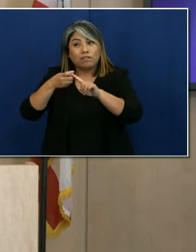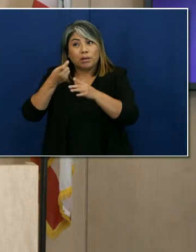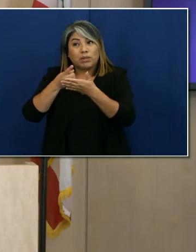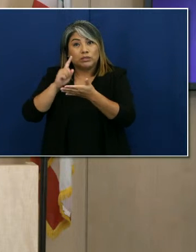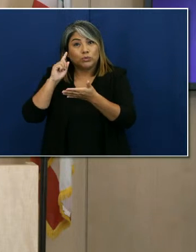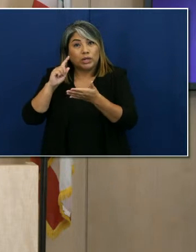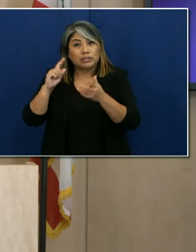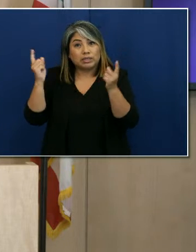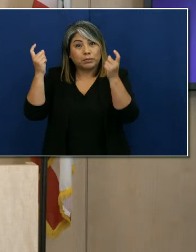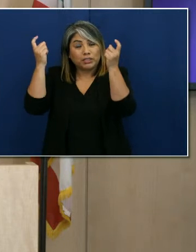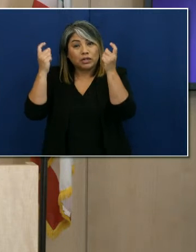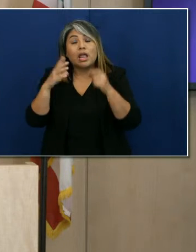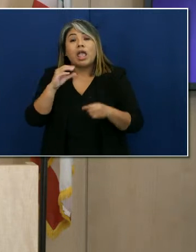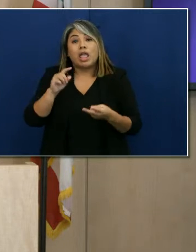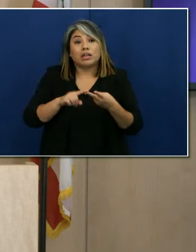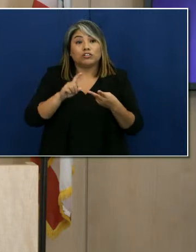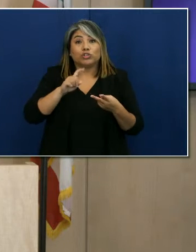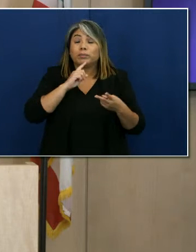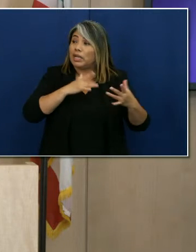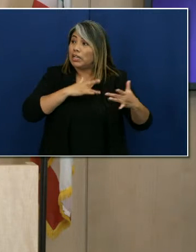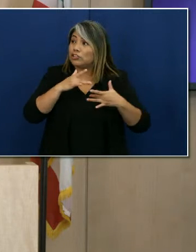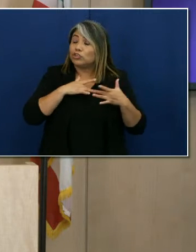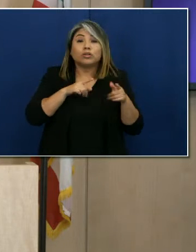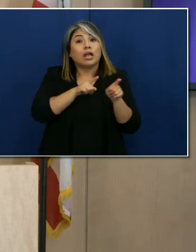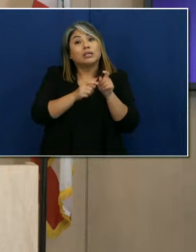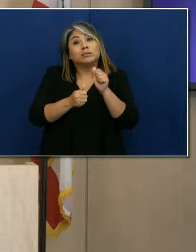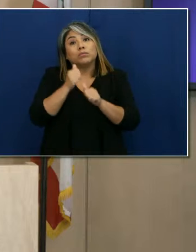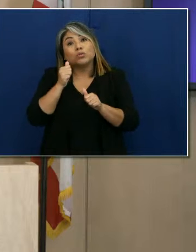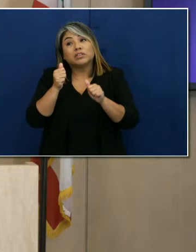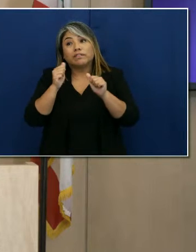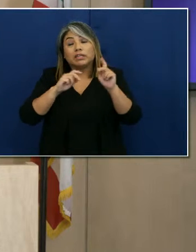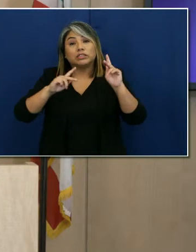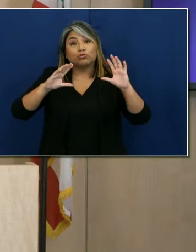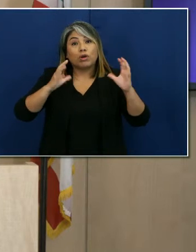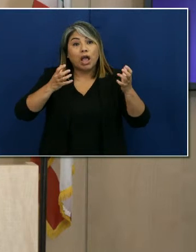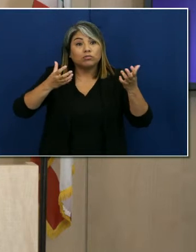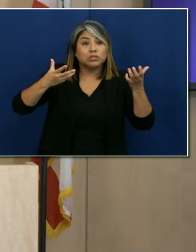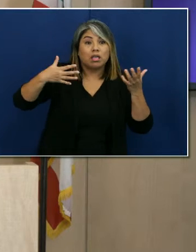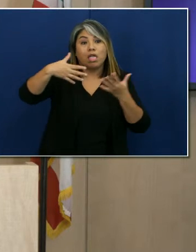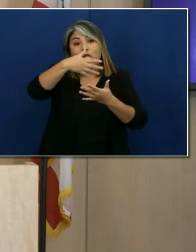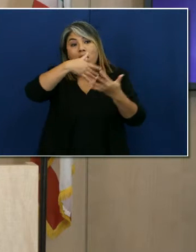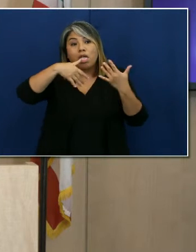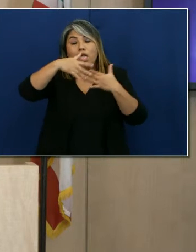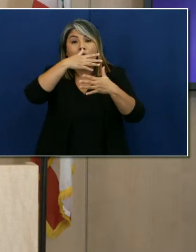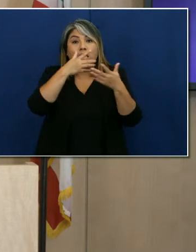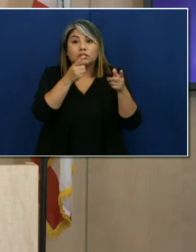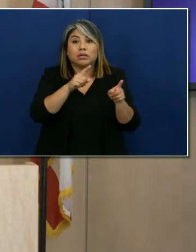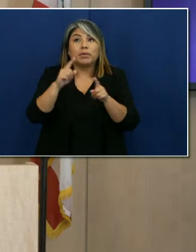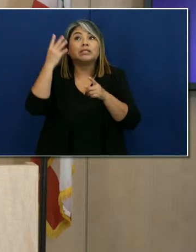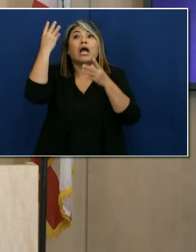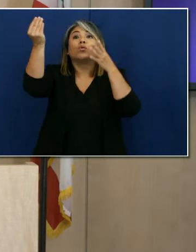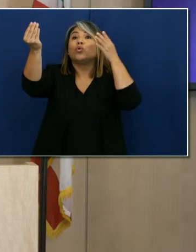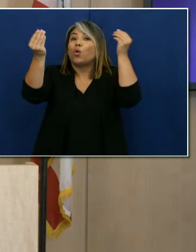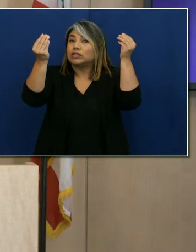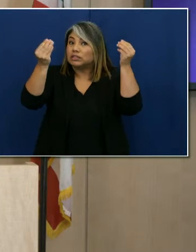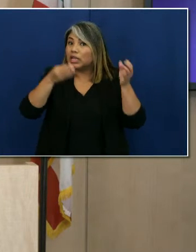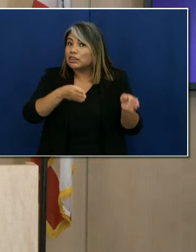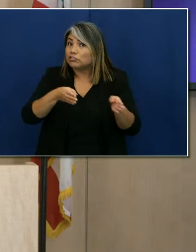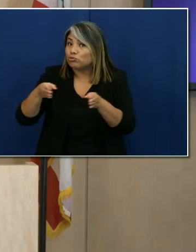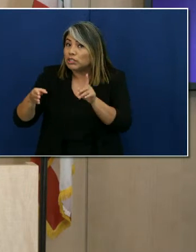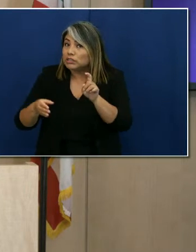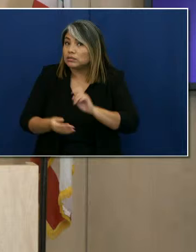celebrations? And should it be a concern as most of these crowds appear to take place outdoors in the